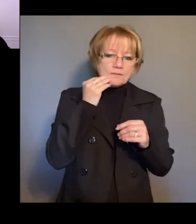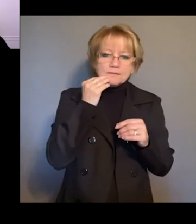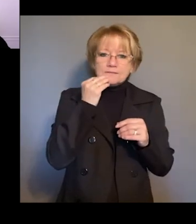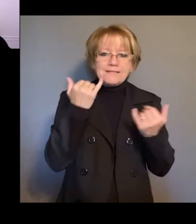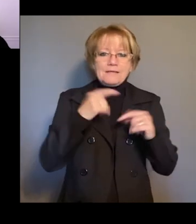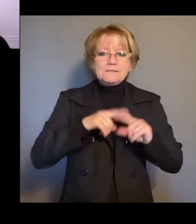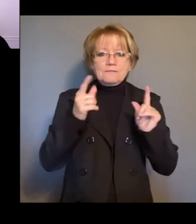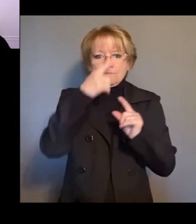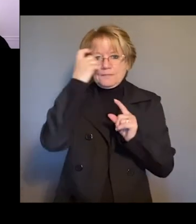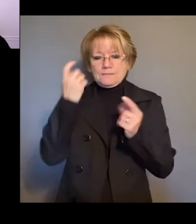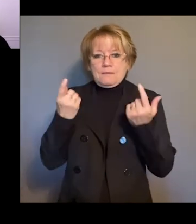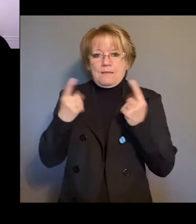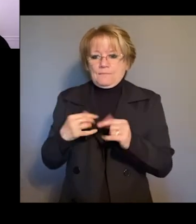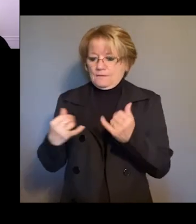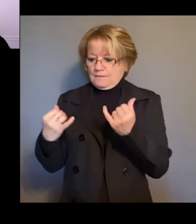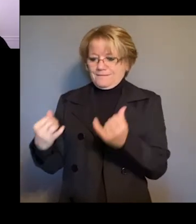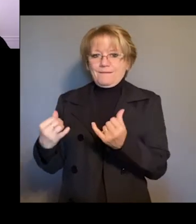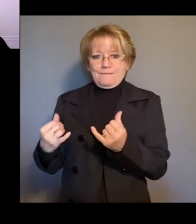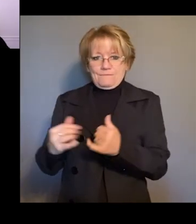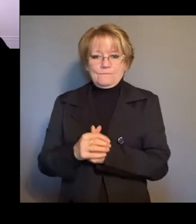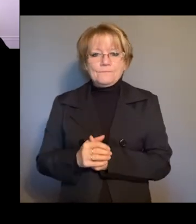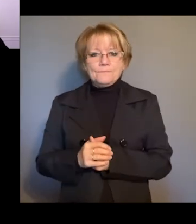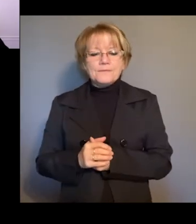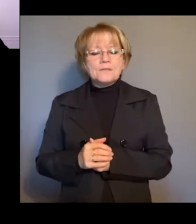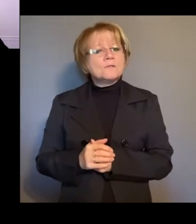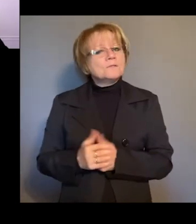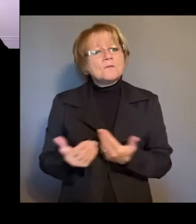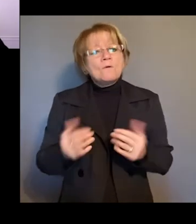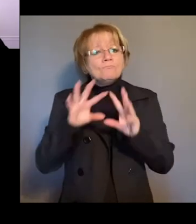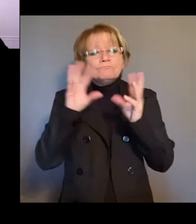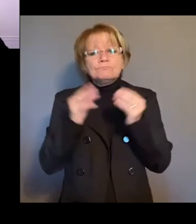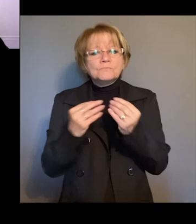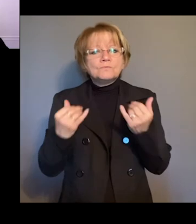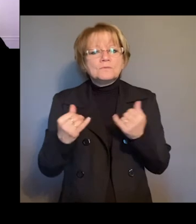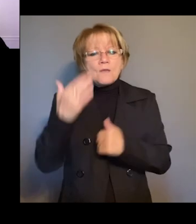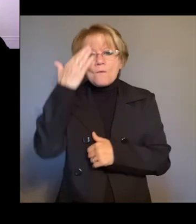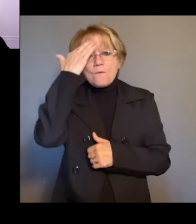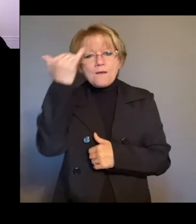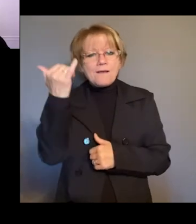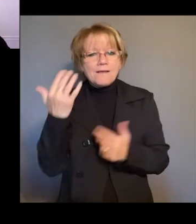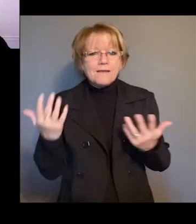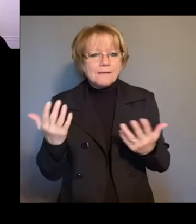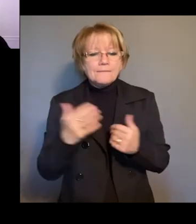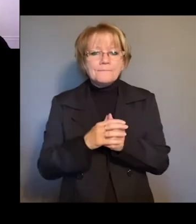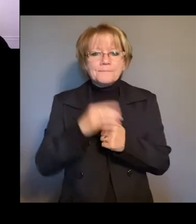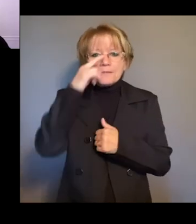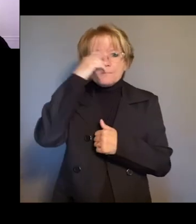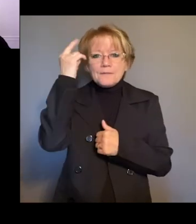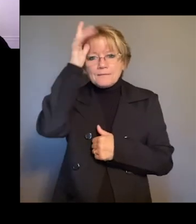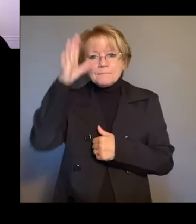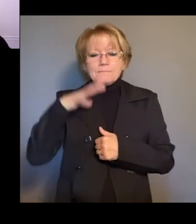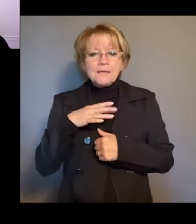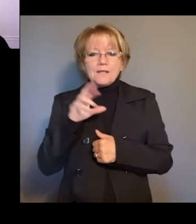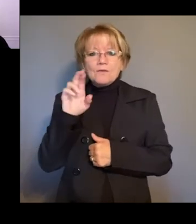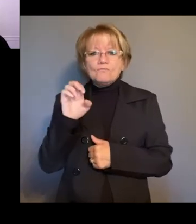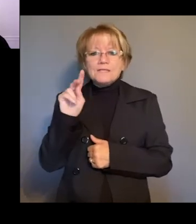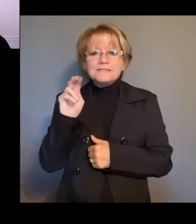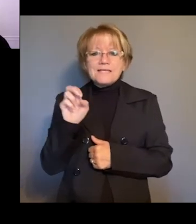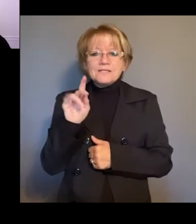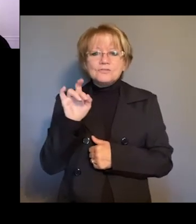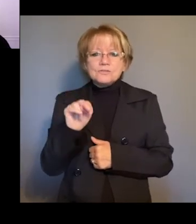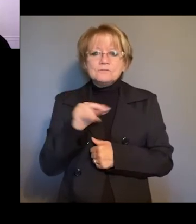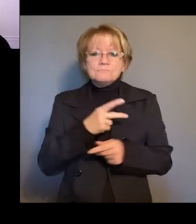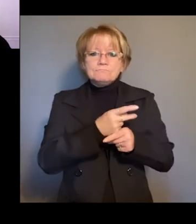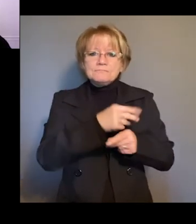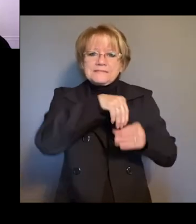Why are we here? Well, we're here because Black male retention across the country is at its all-time